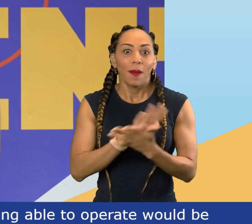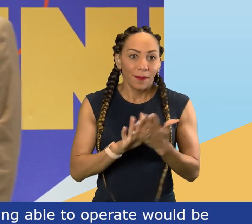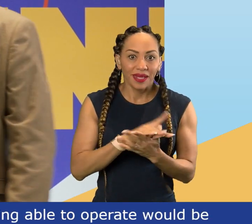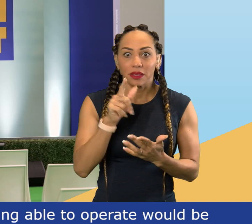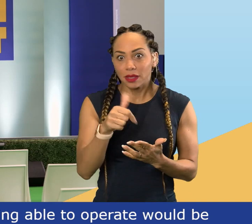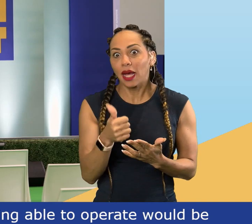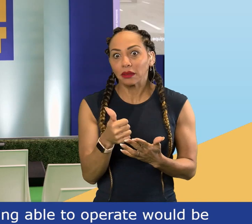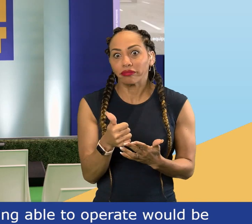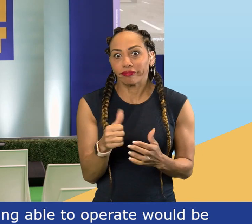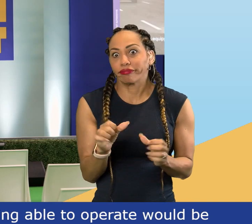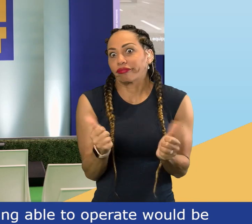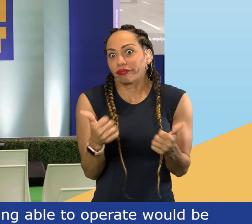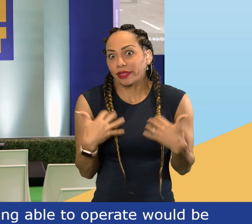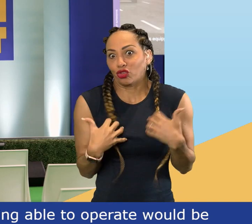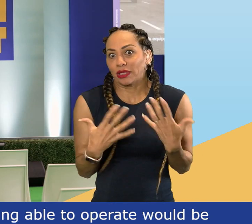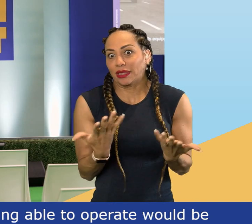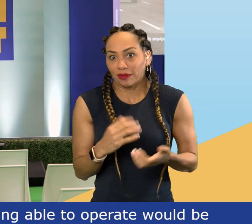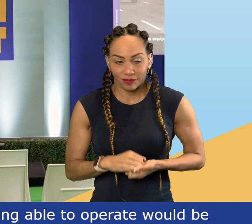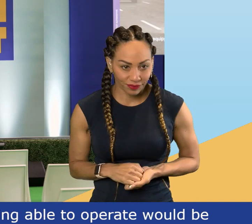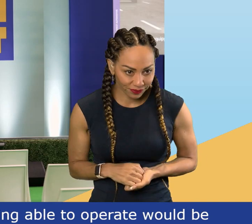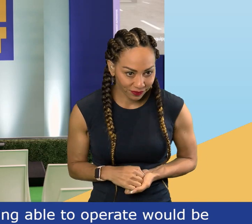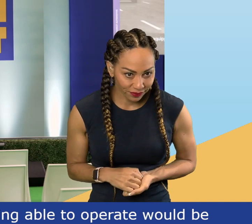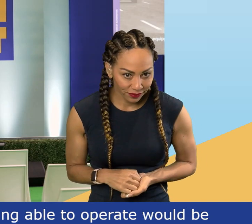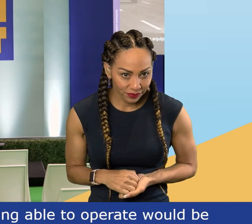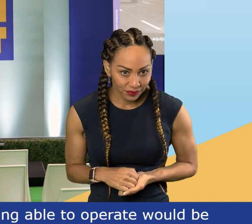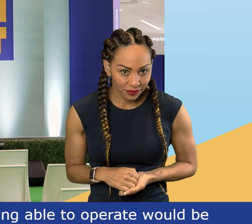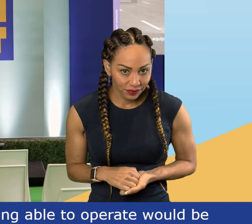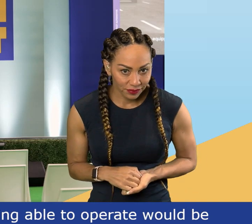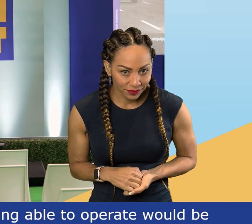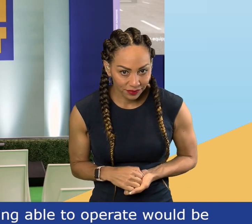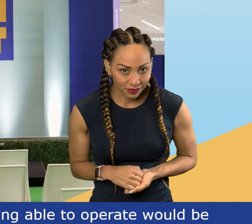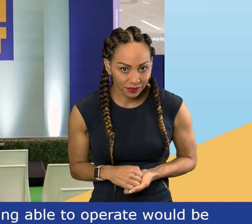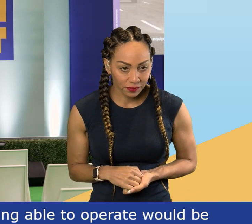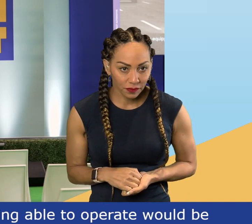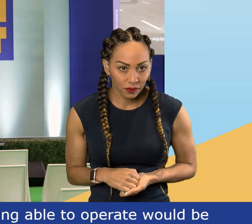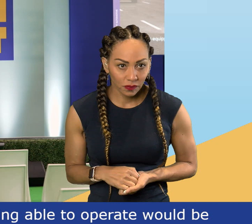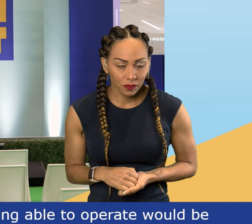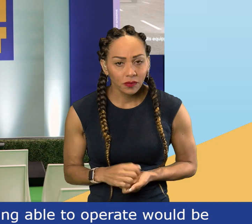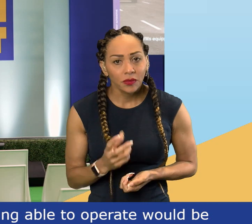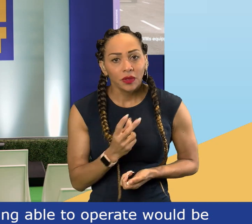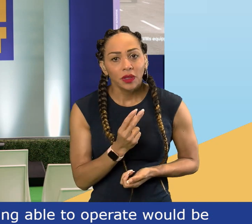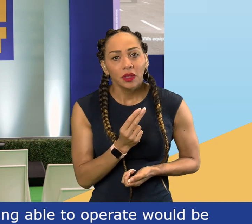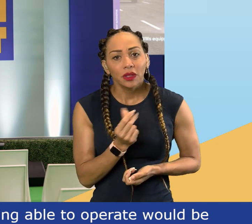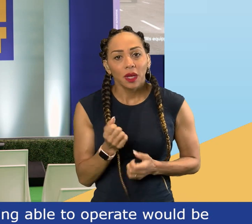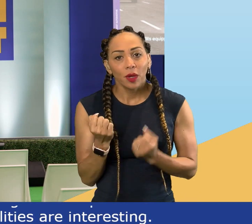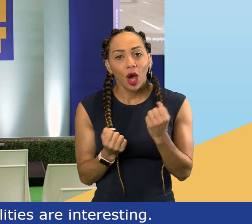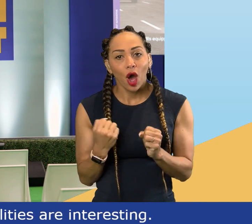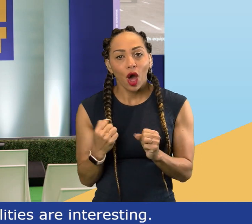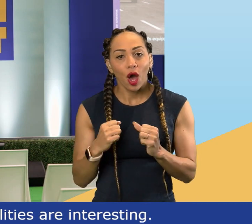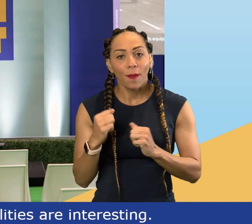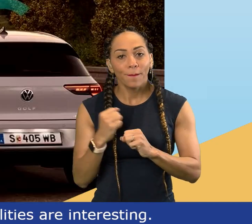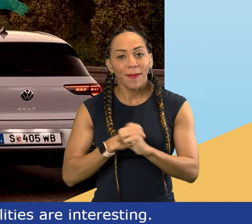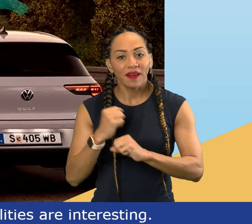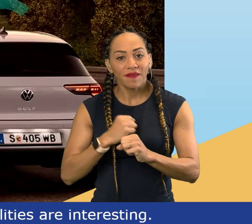interesting. Right. Also, so some manufacturers now are starting to put systems where their cars speak to each